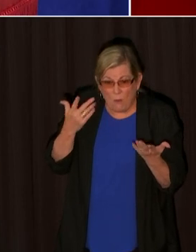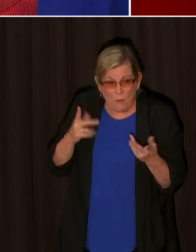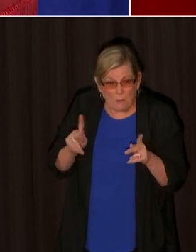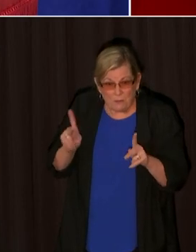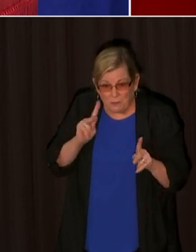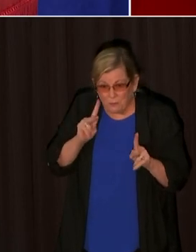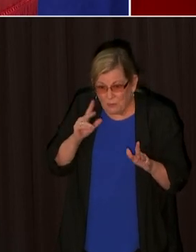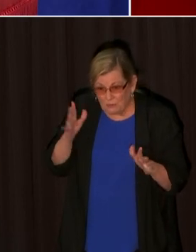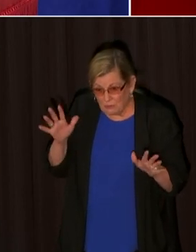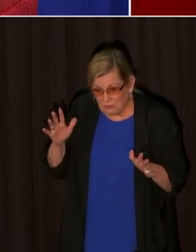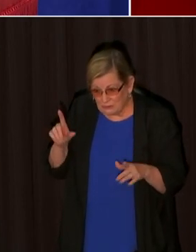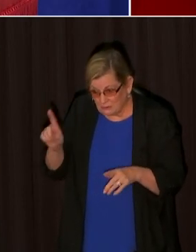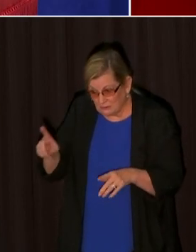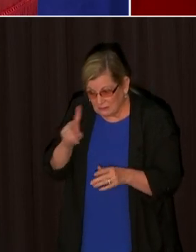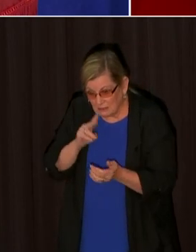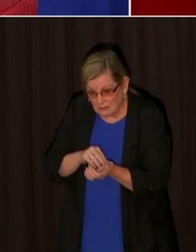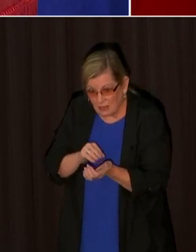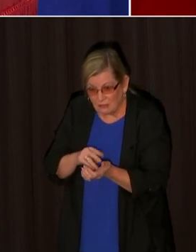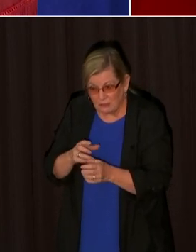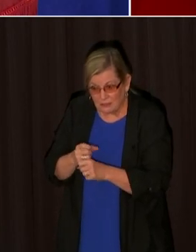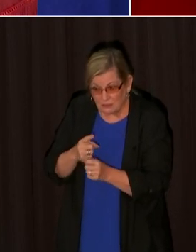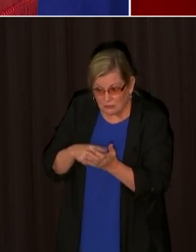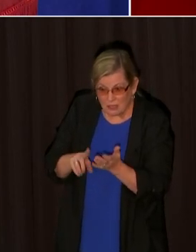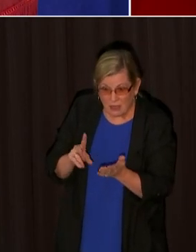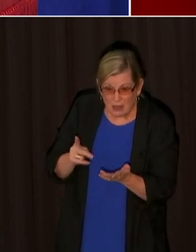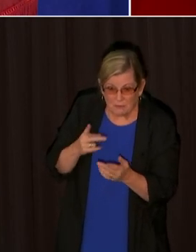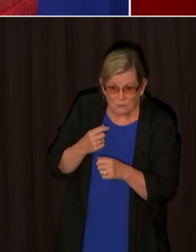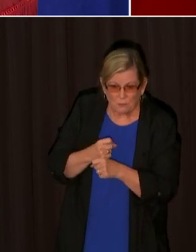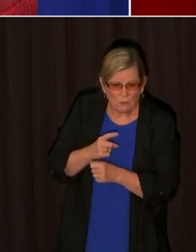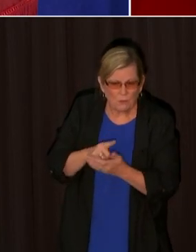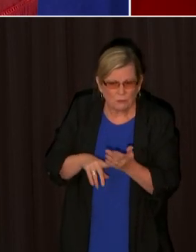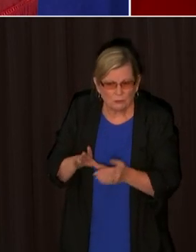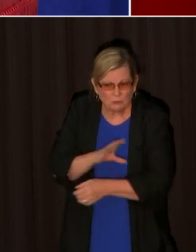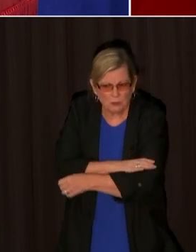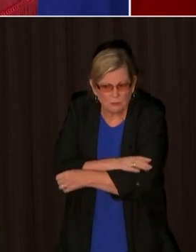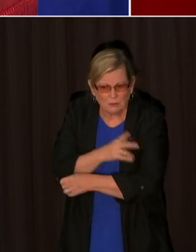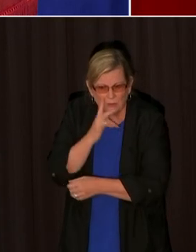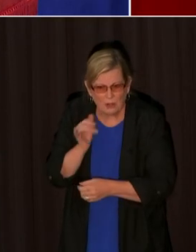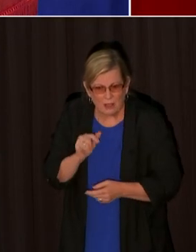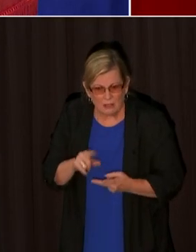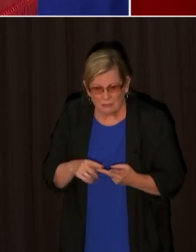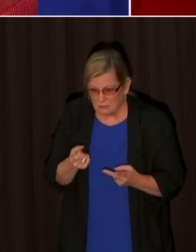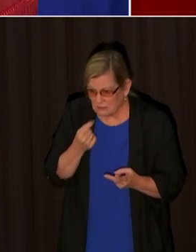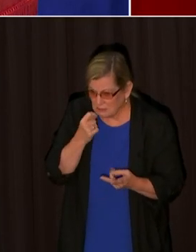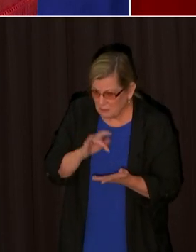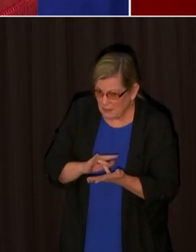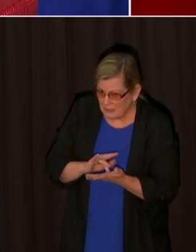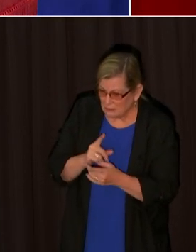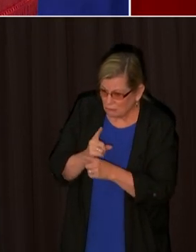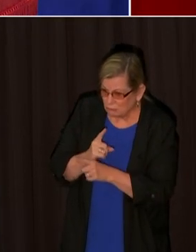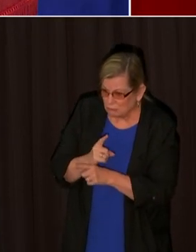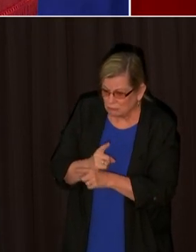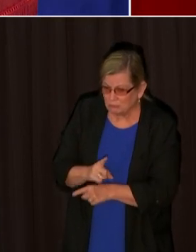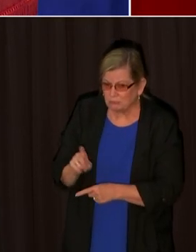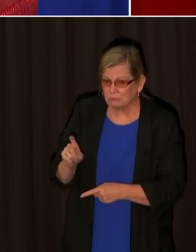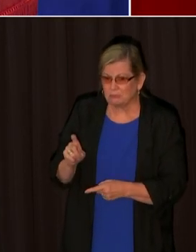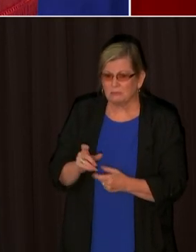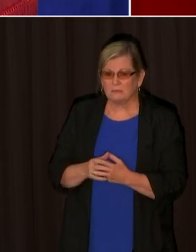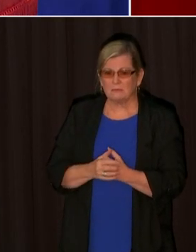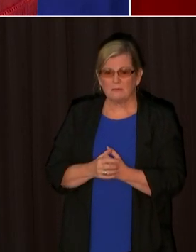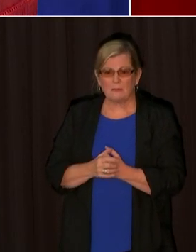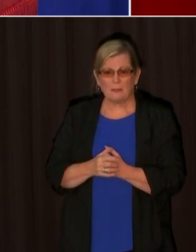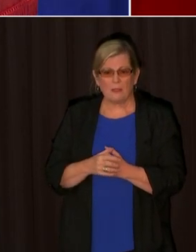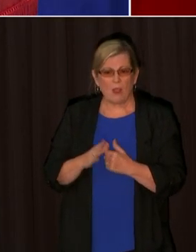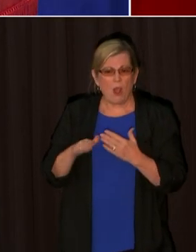a checkup? How's your blood pressure? Are you taking your medicine? Also, all of those things